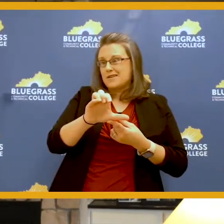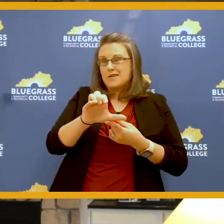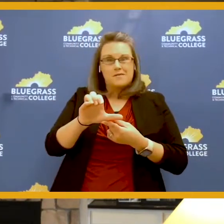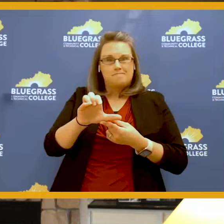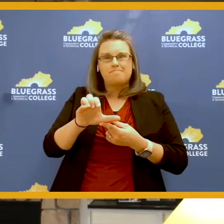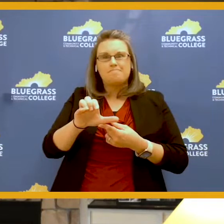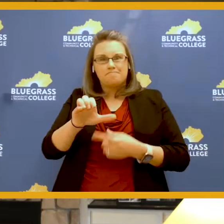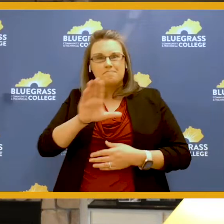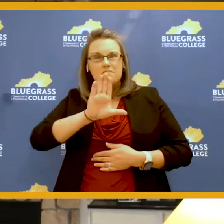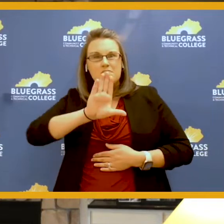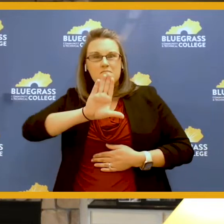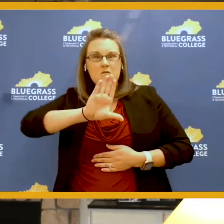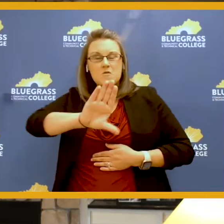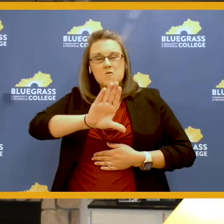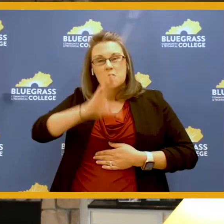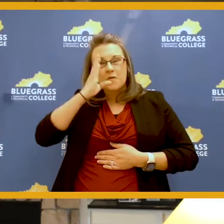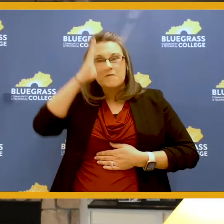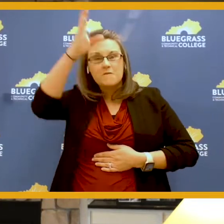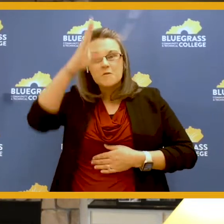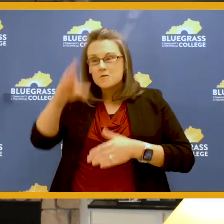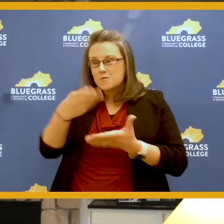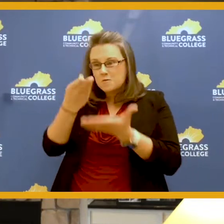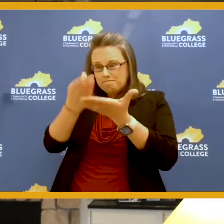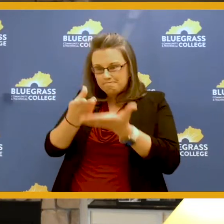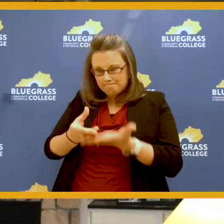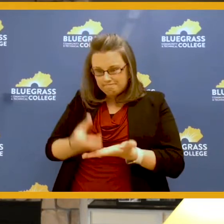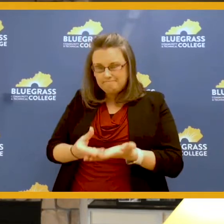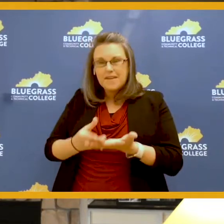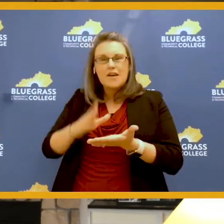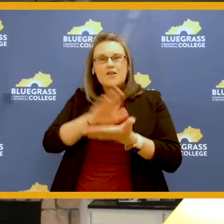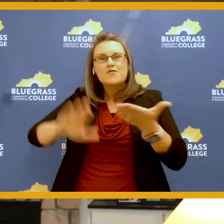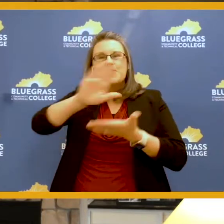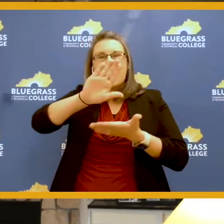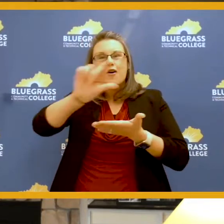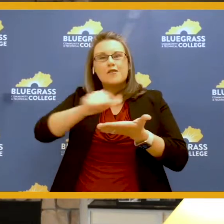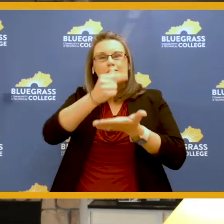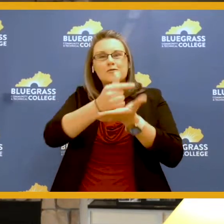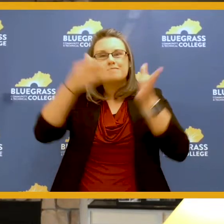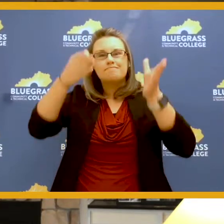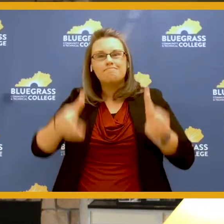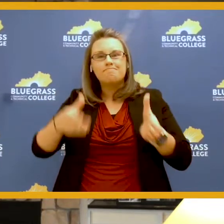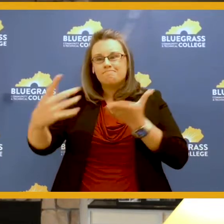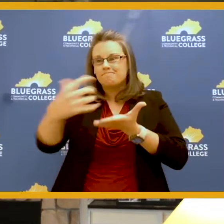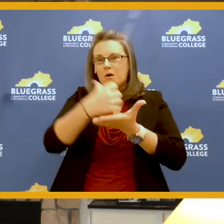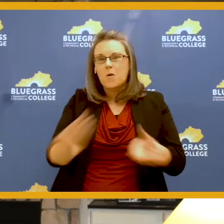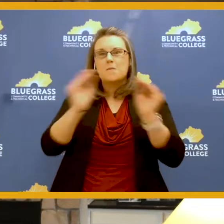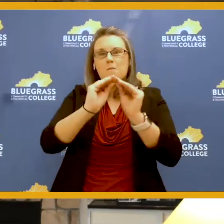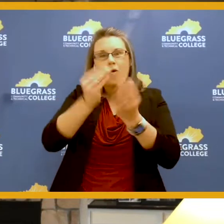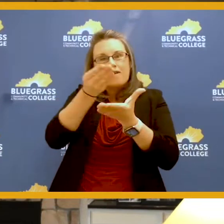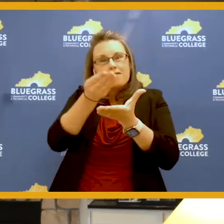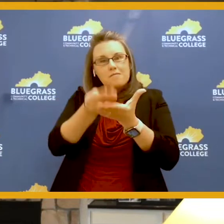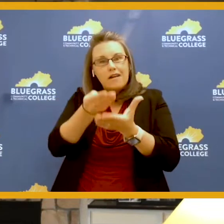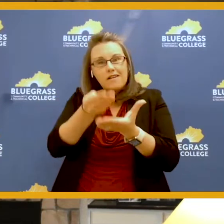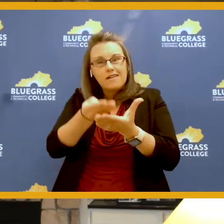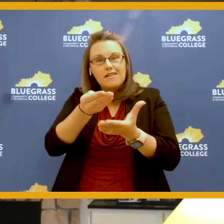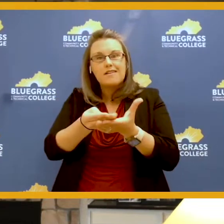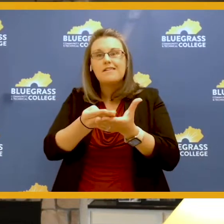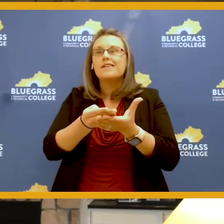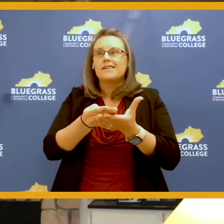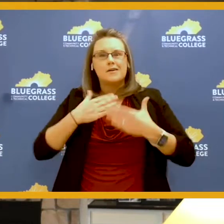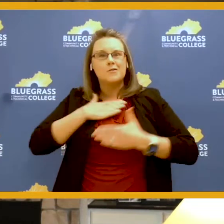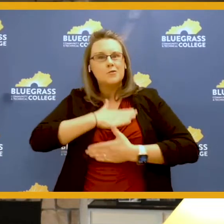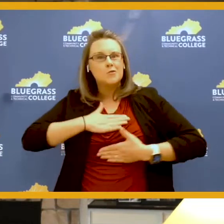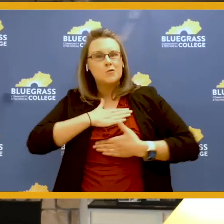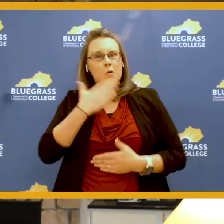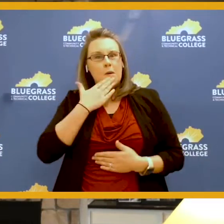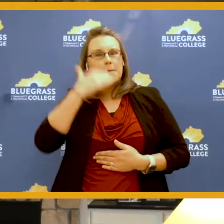future. And year after year, research published by the College Board shows that college graduates earn more money, enjoy better health, and